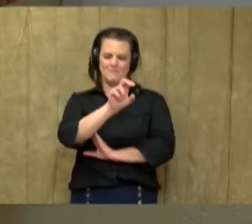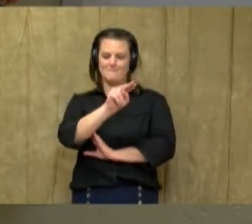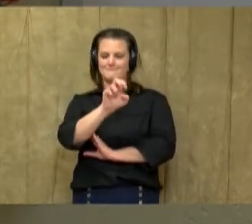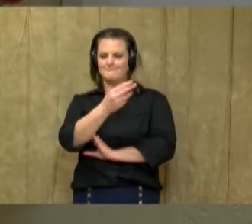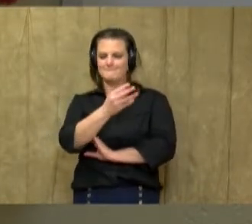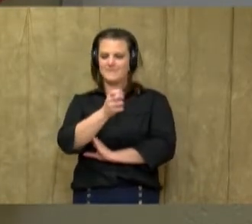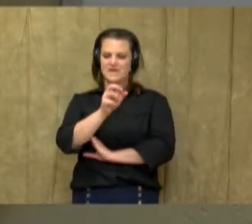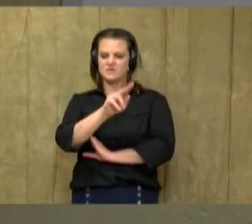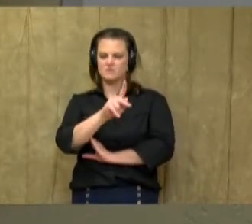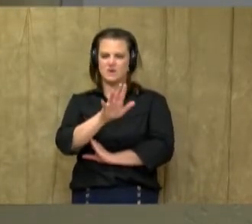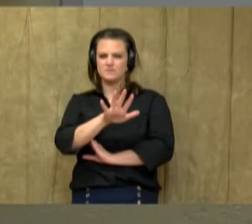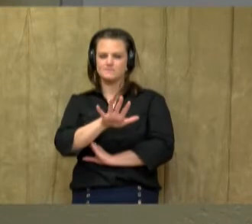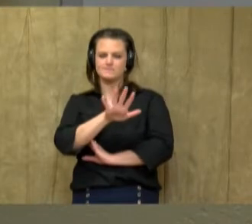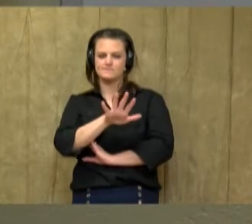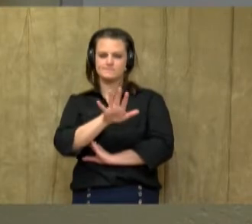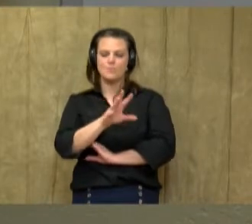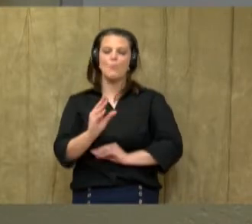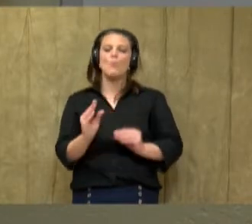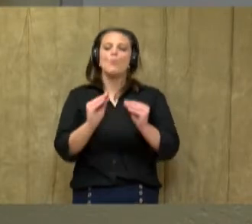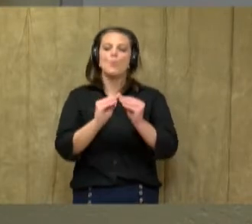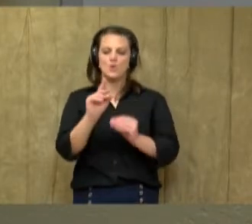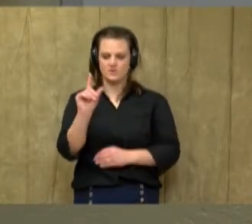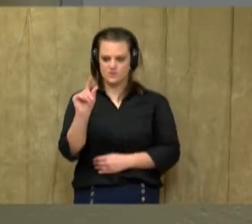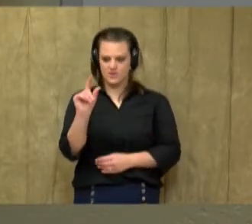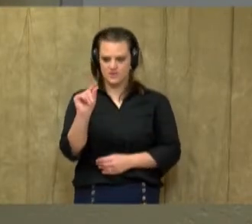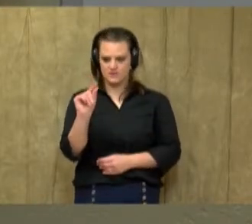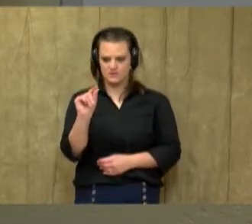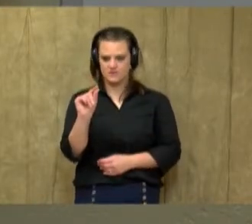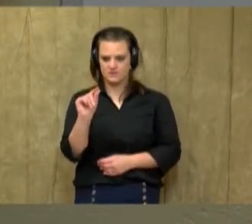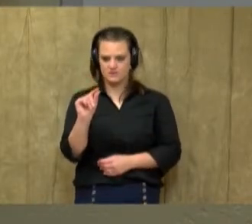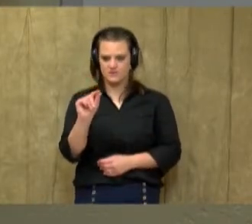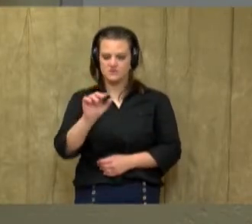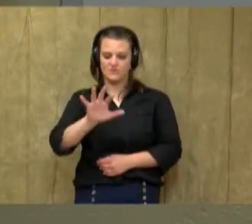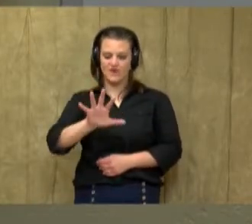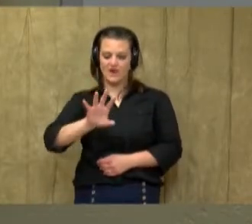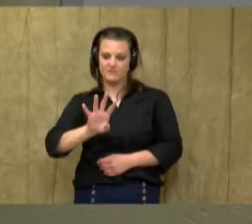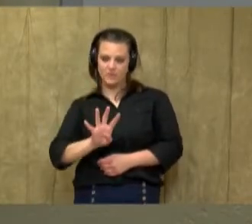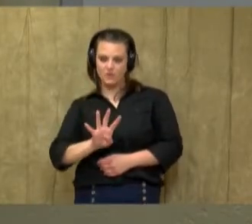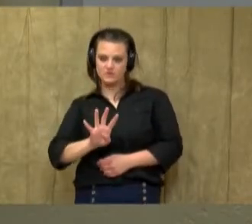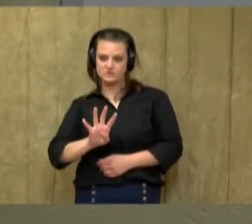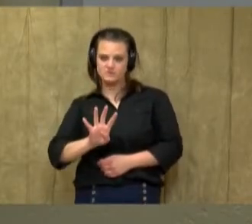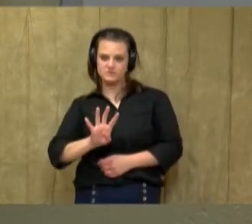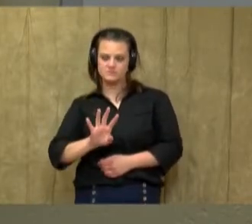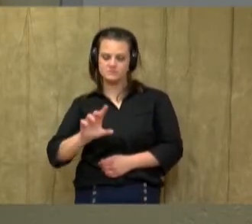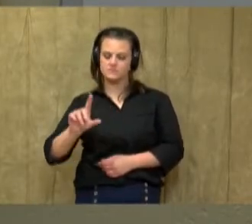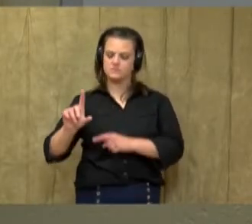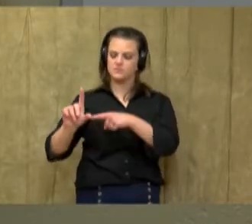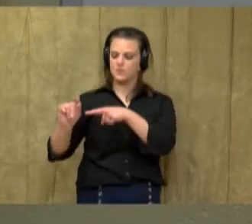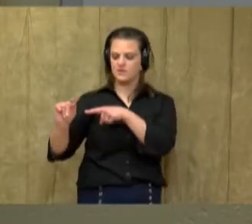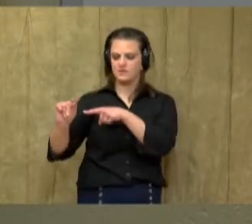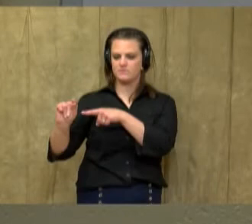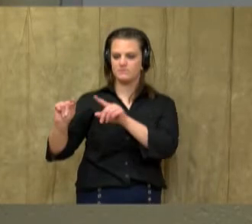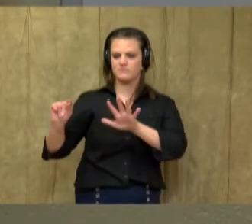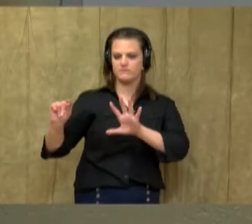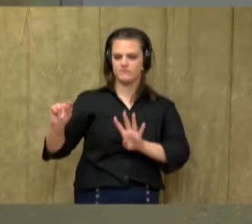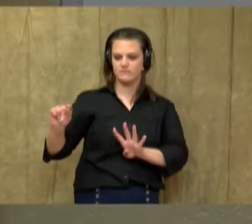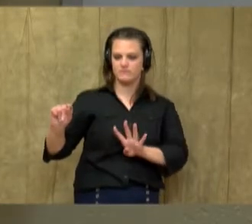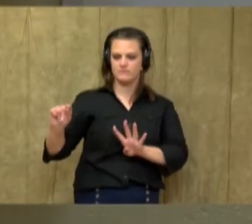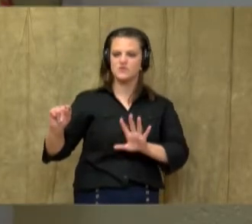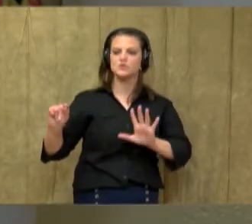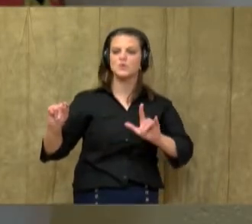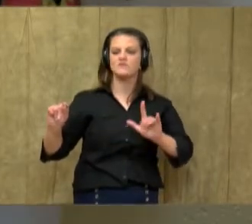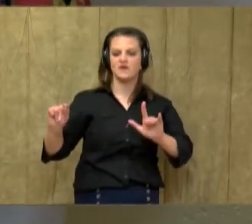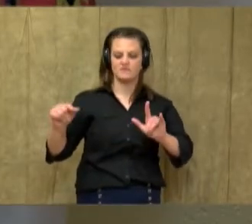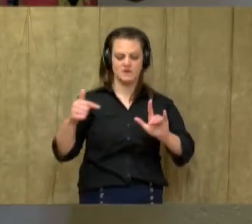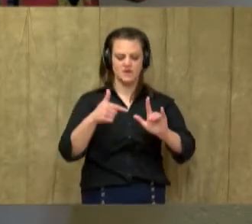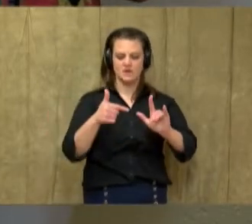than 20, and it is. 5/4 of 20 is actually 25. So when you